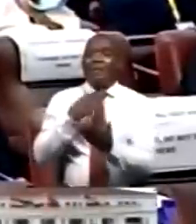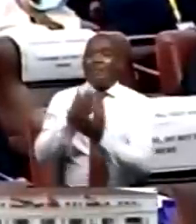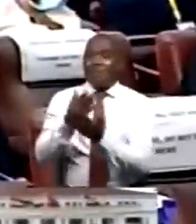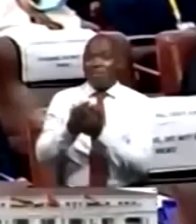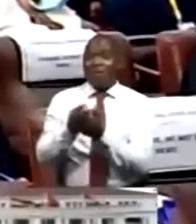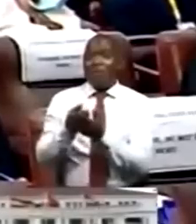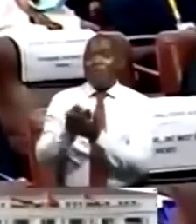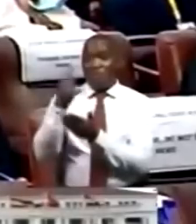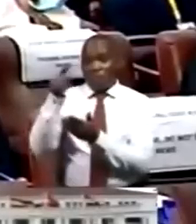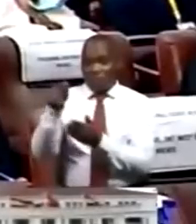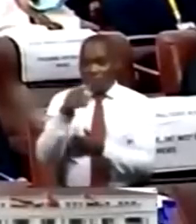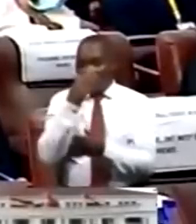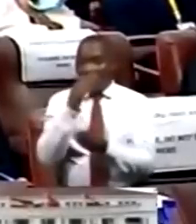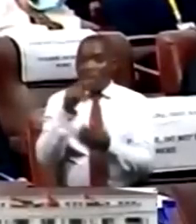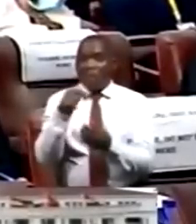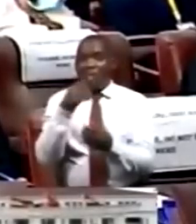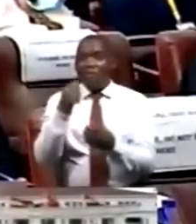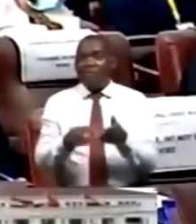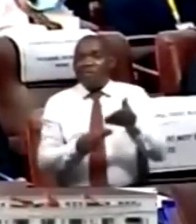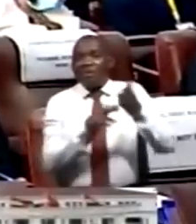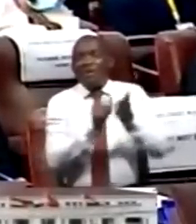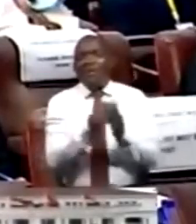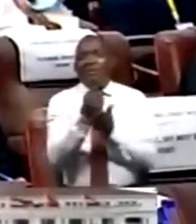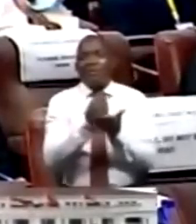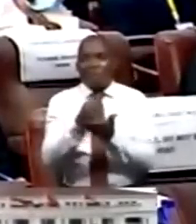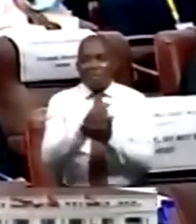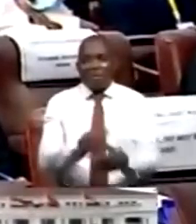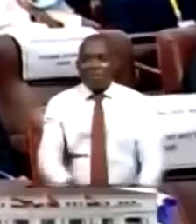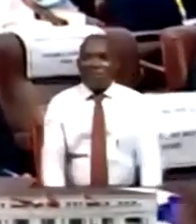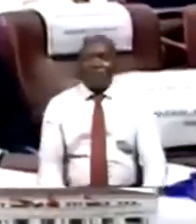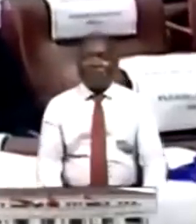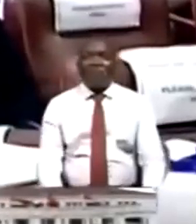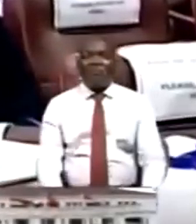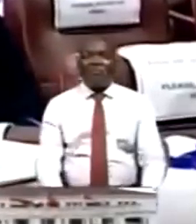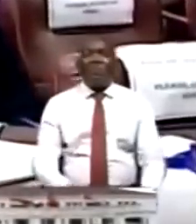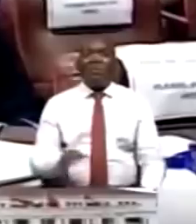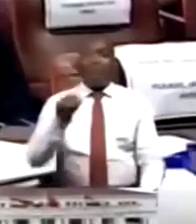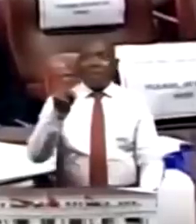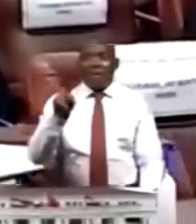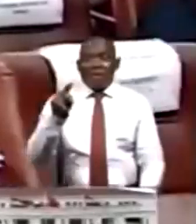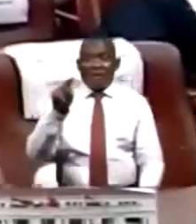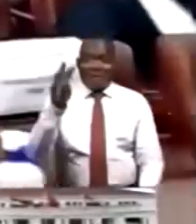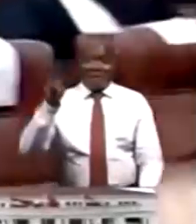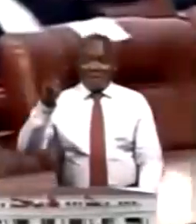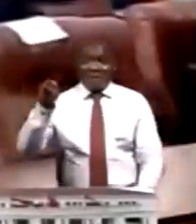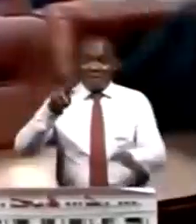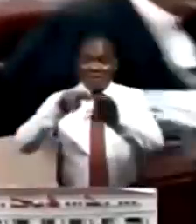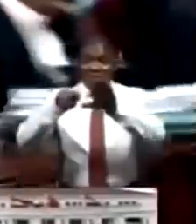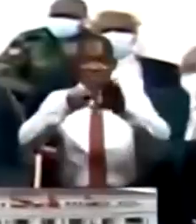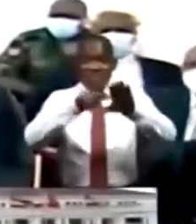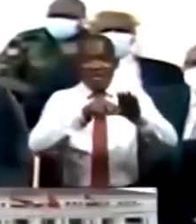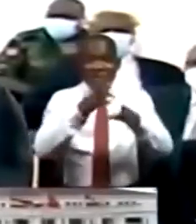refresh memory by reference to those documents. My lords, those 16 regional summary